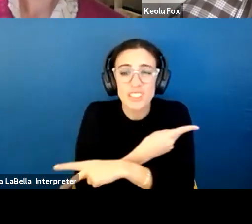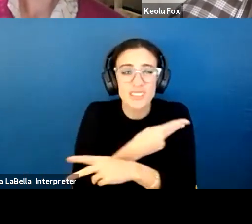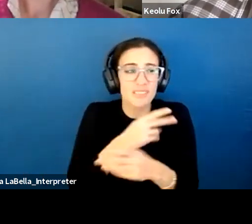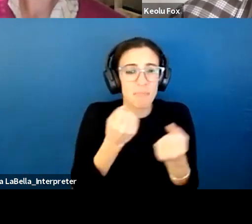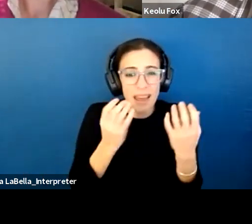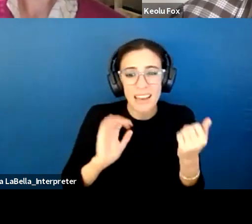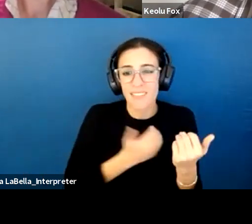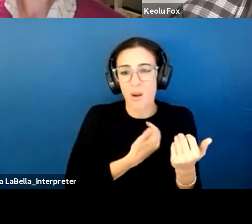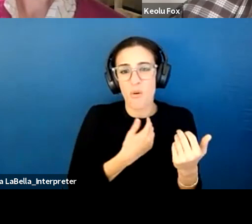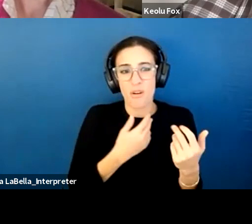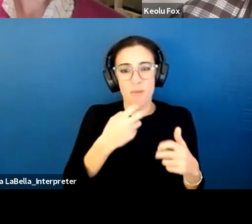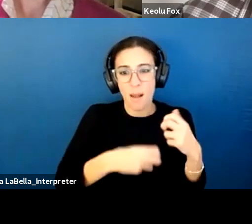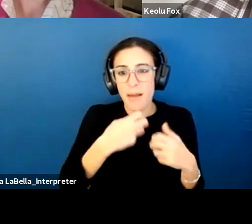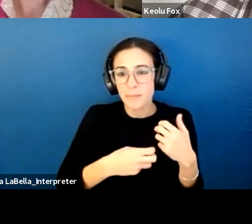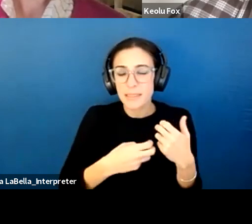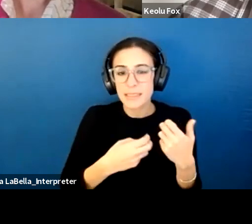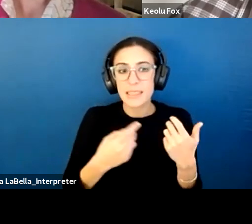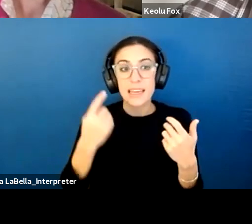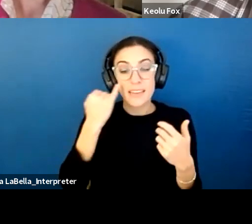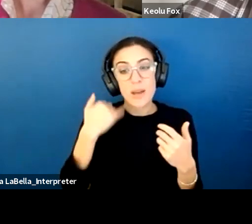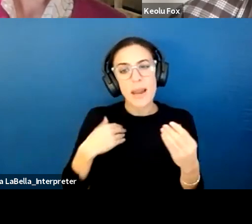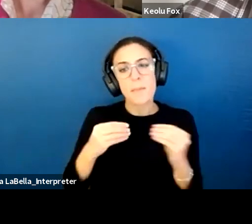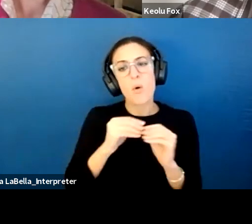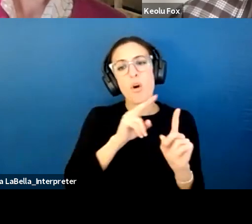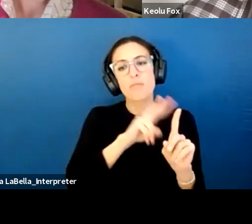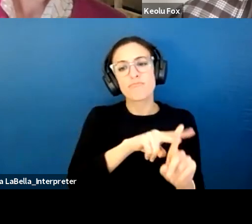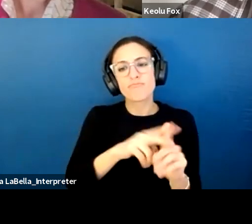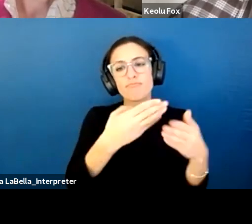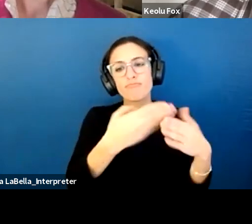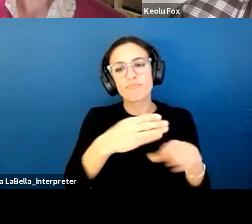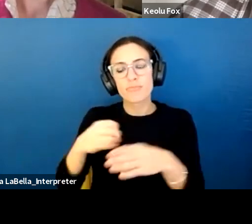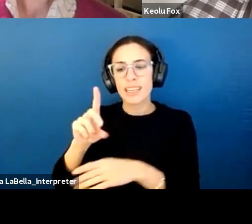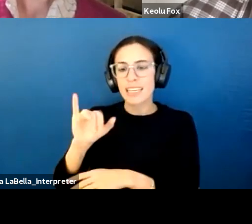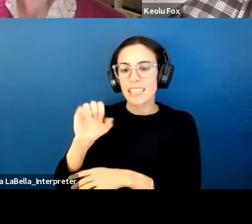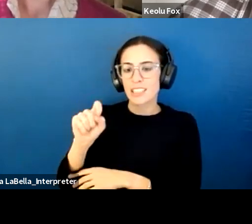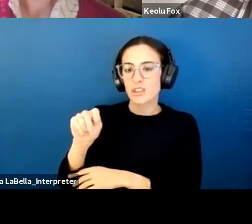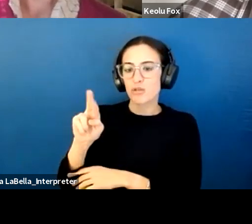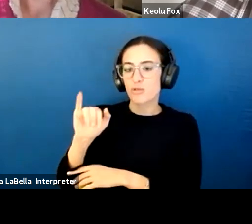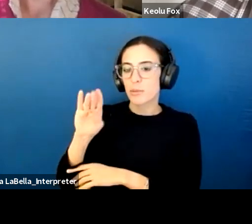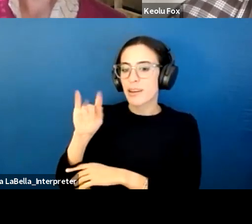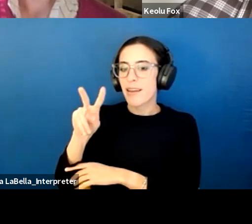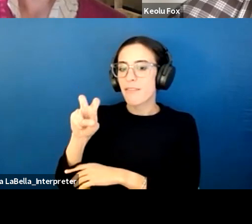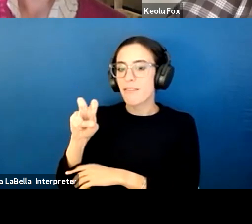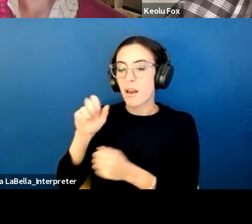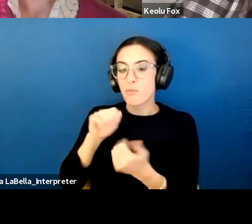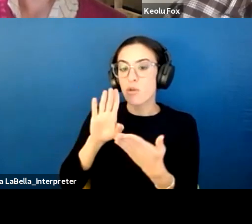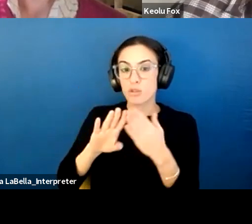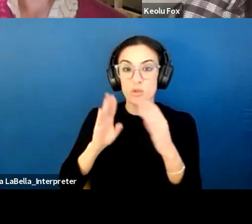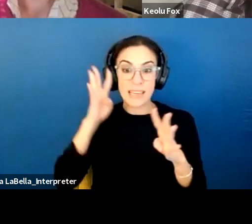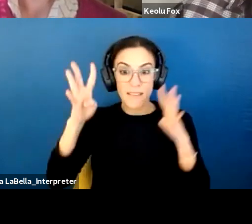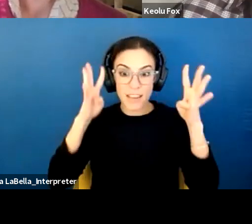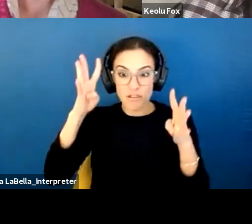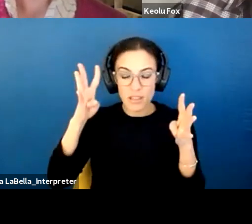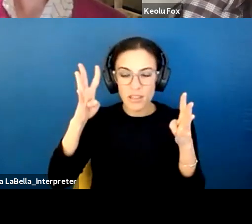I think if we had a more distributed approach to innovation, we would come up with better ideas and we would just